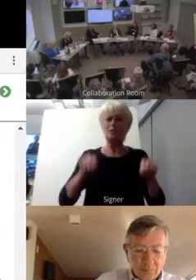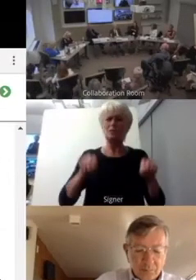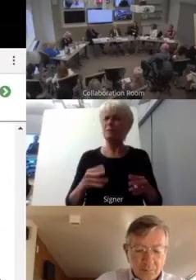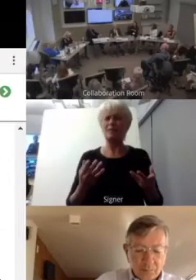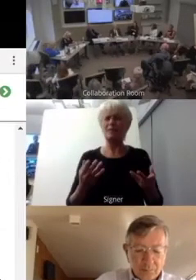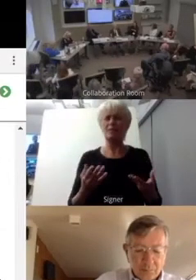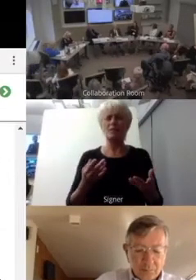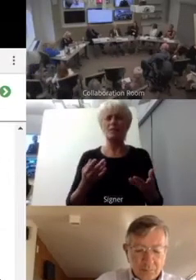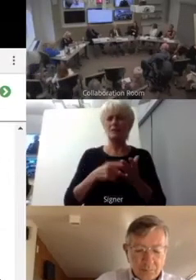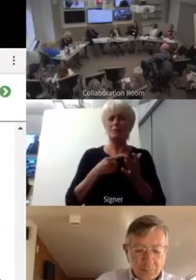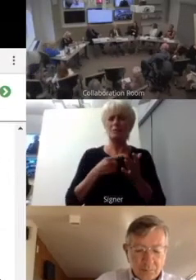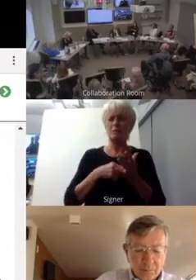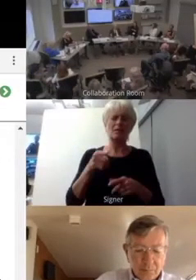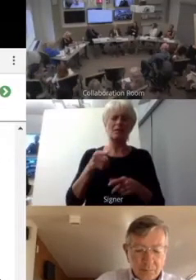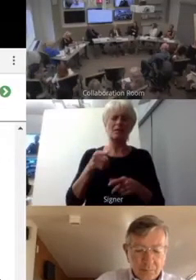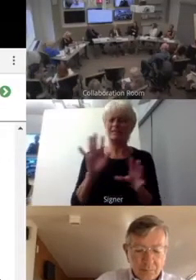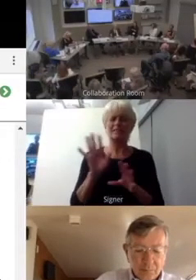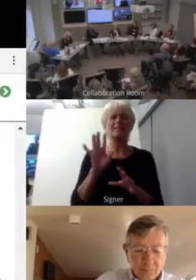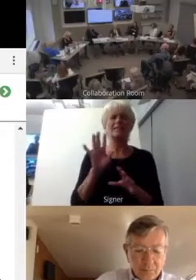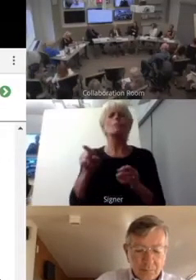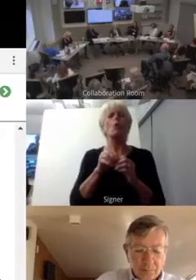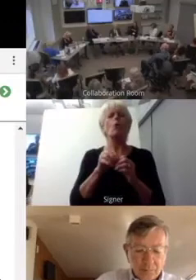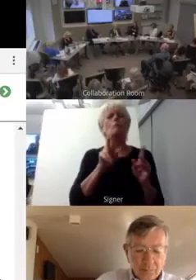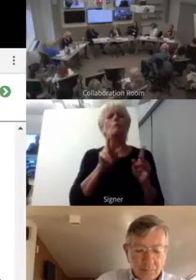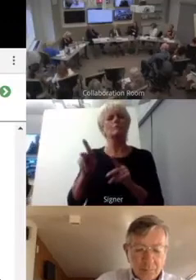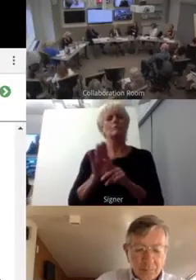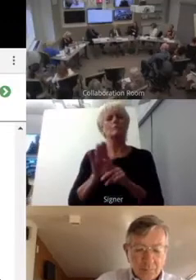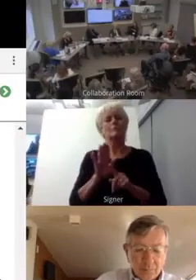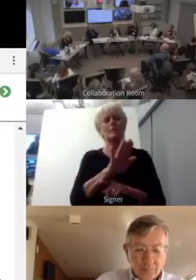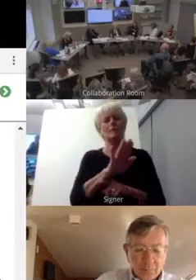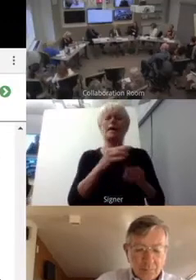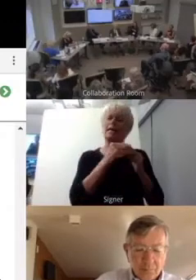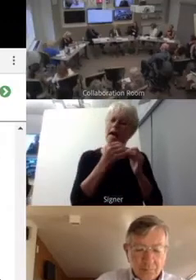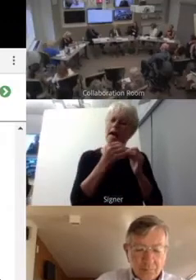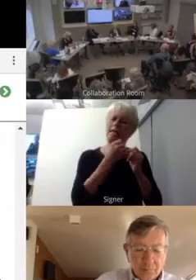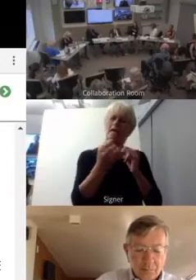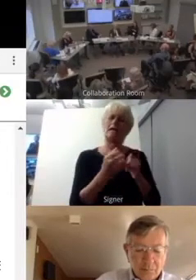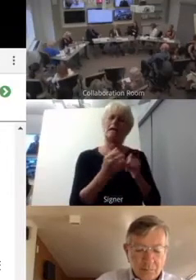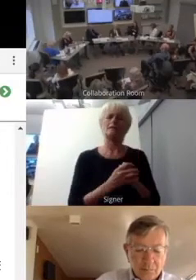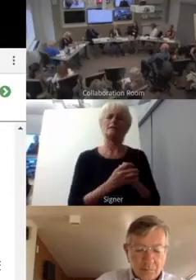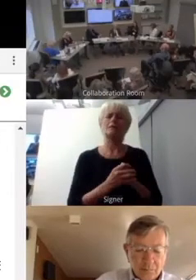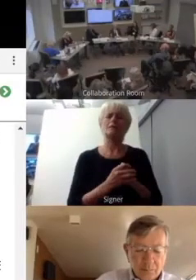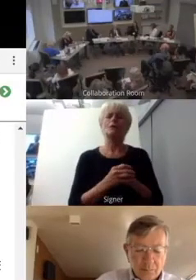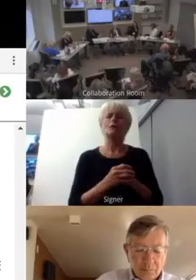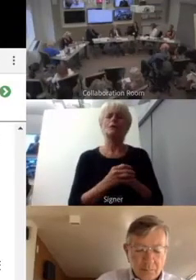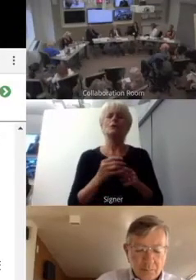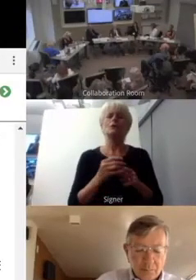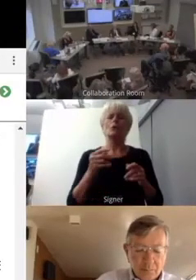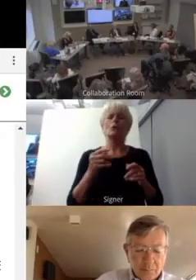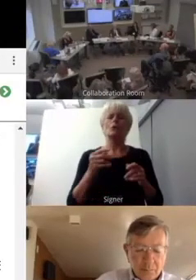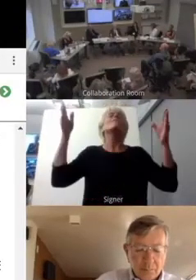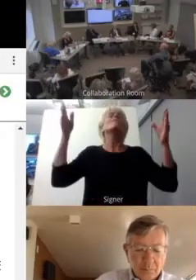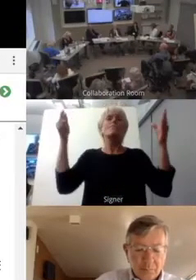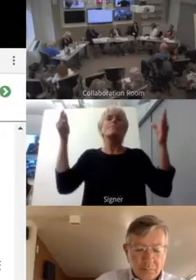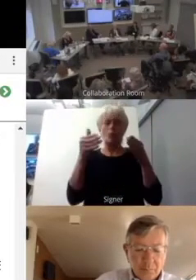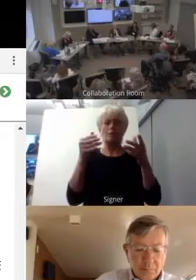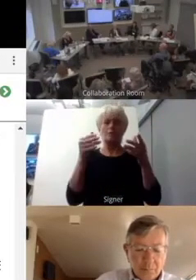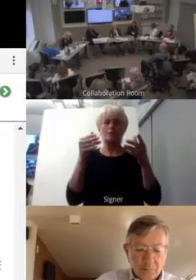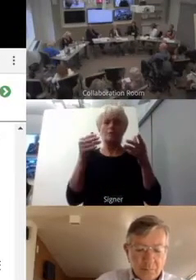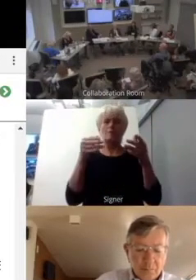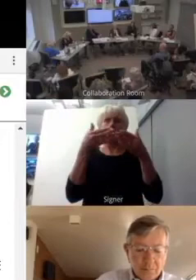for guidelines. And if you focus on these major issues and form a consensus around them, you can speed up the